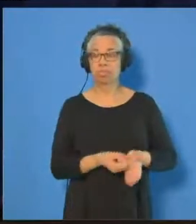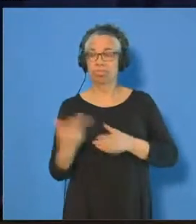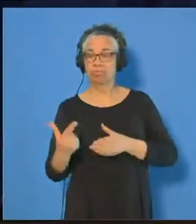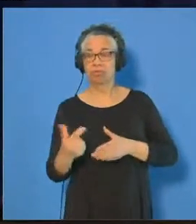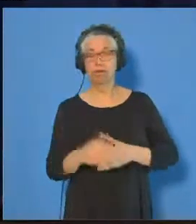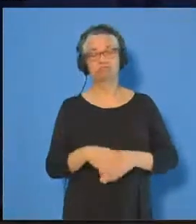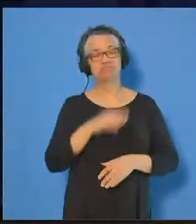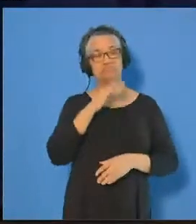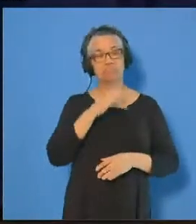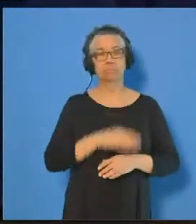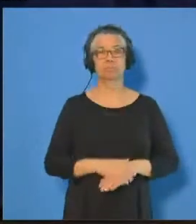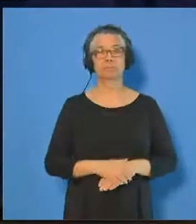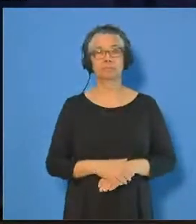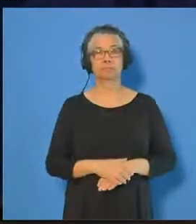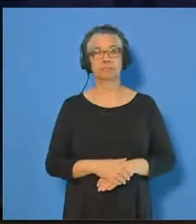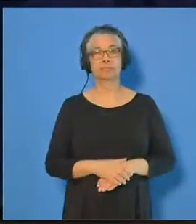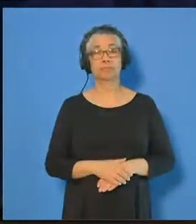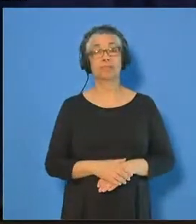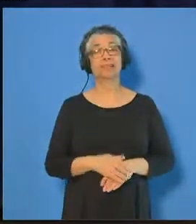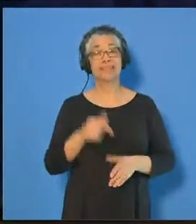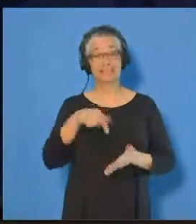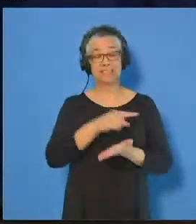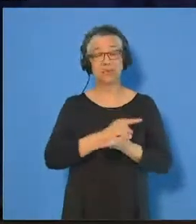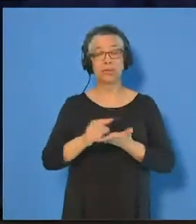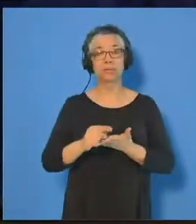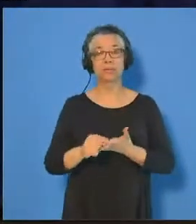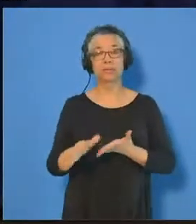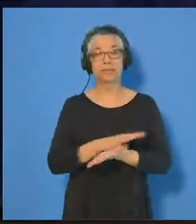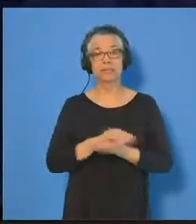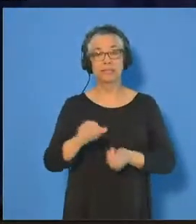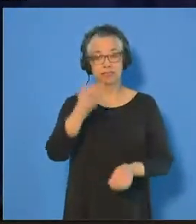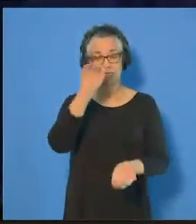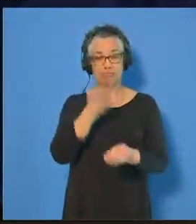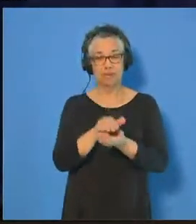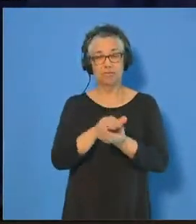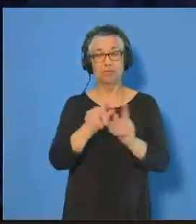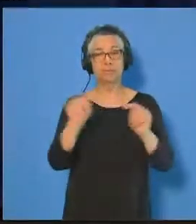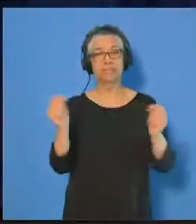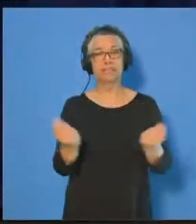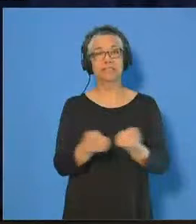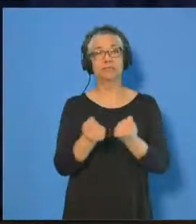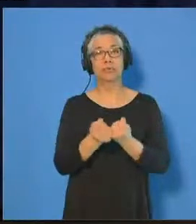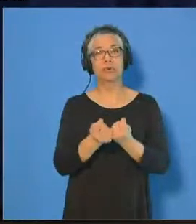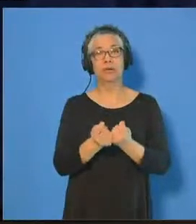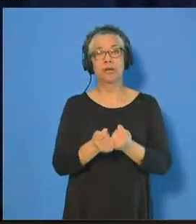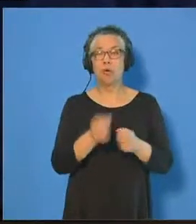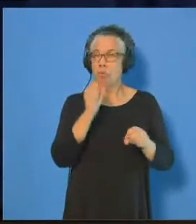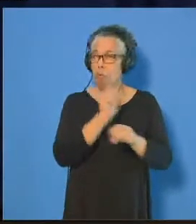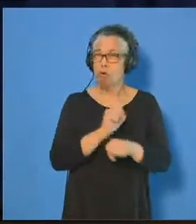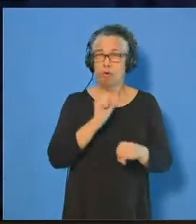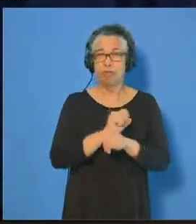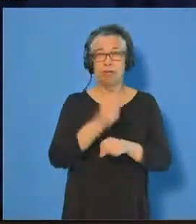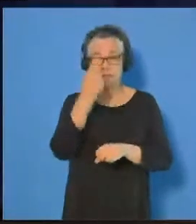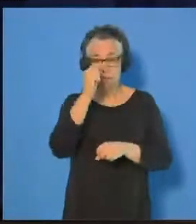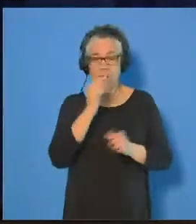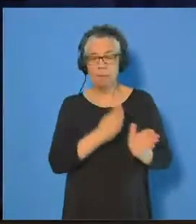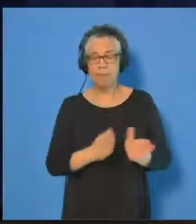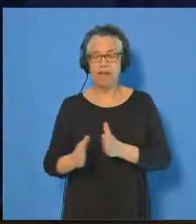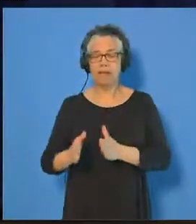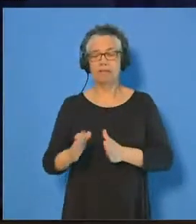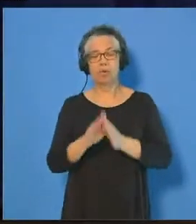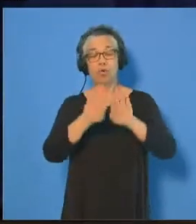week, the Disaster Risk Reduction and Mitigation Team will be hard at work laying out a plan for the resumption and reopening of